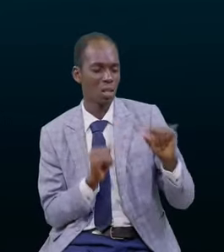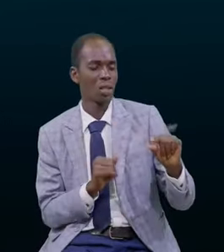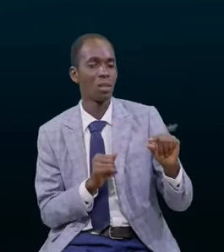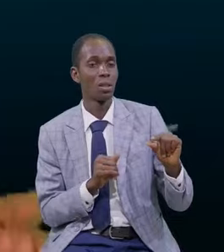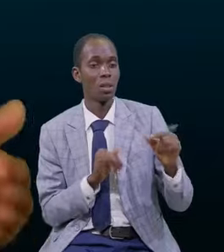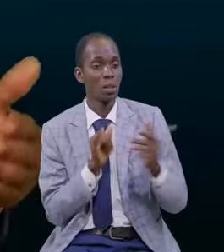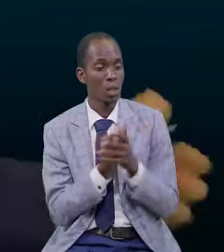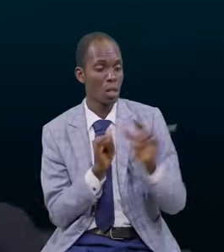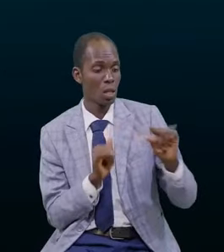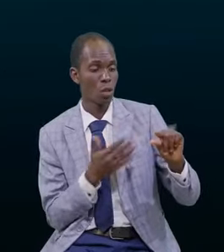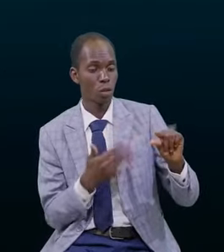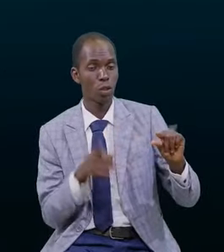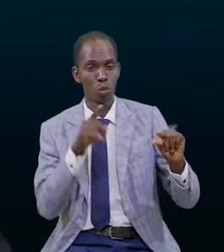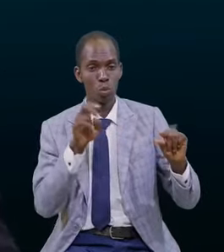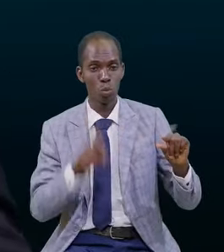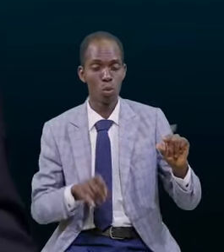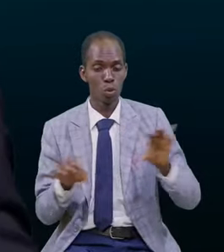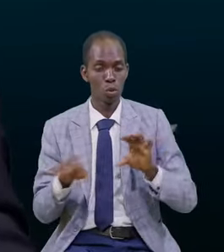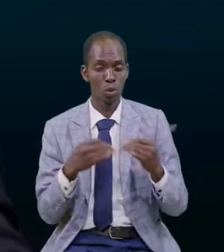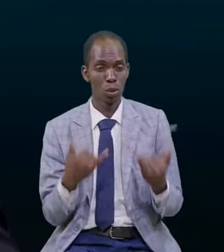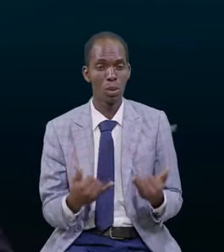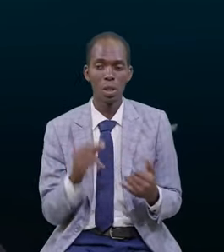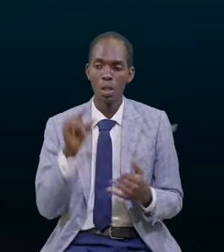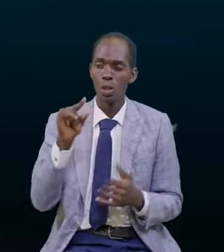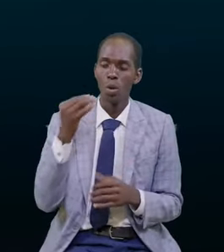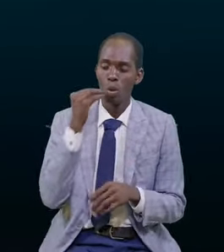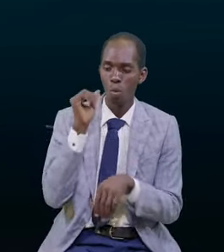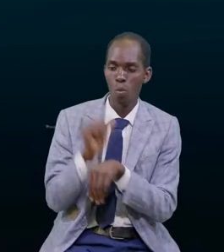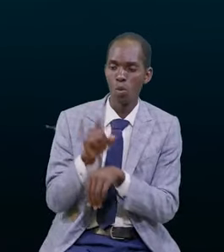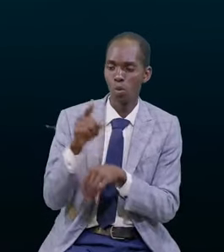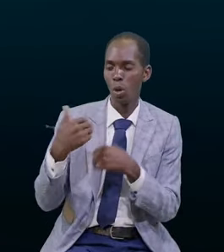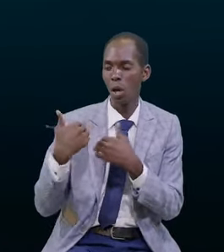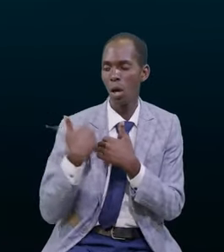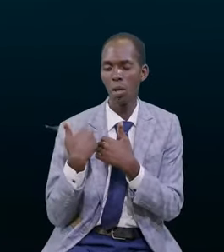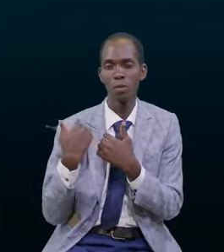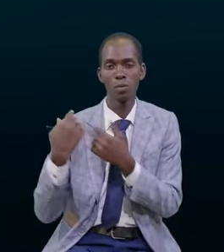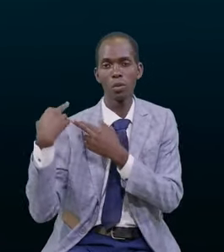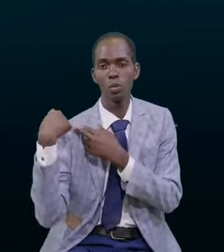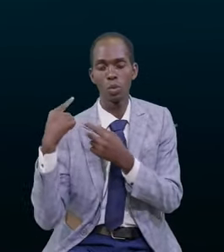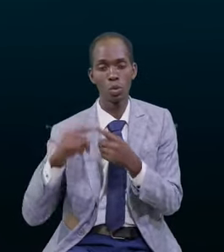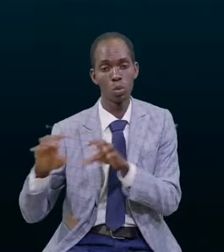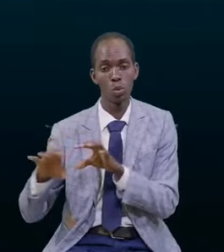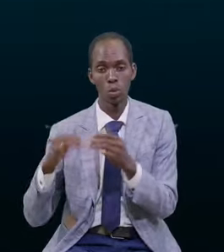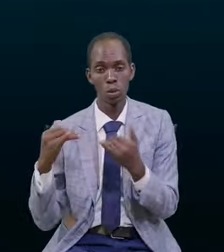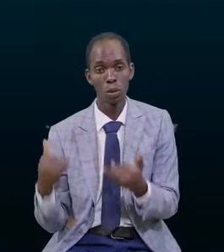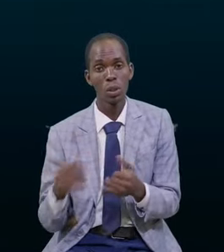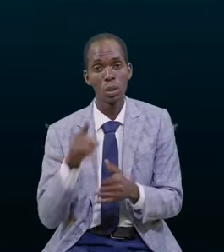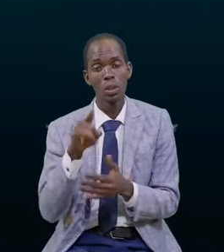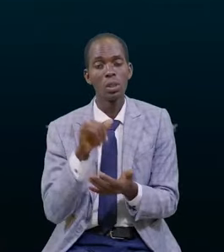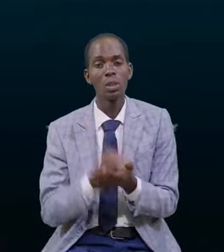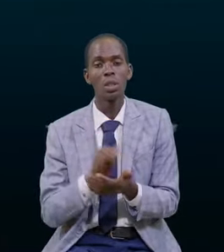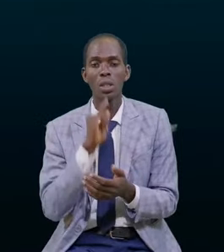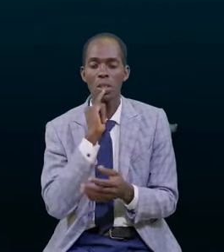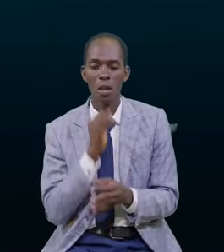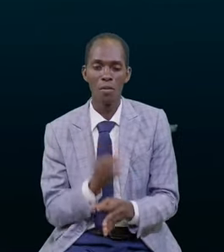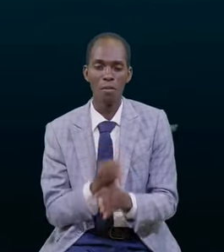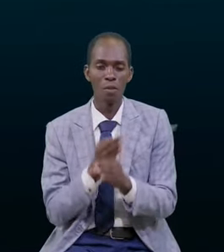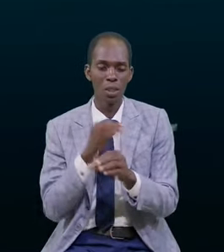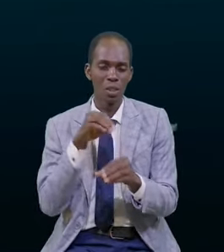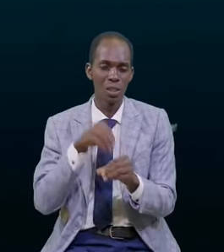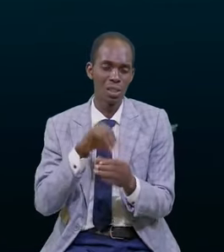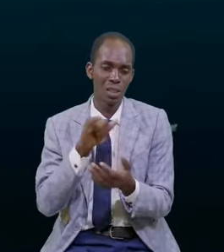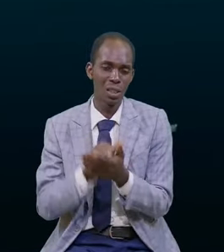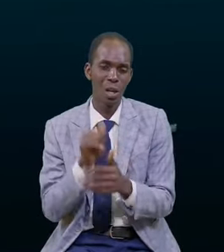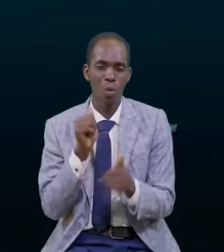do the little little assignments that we have been given to carry out he that is faithful in that which is least is